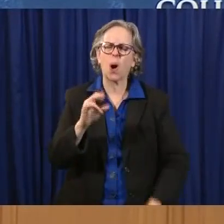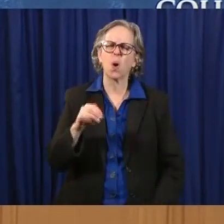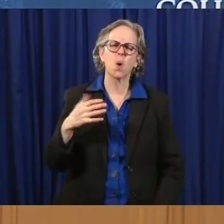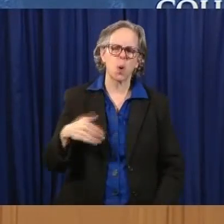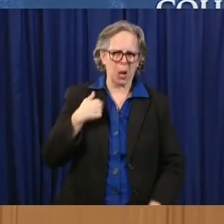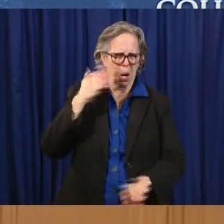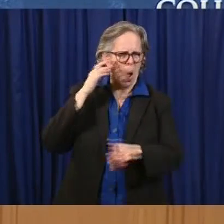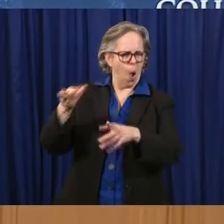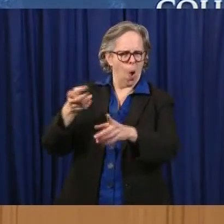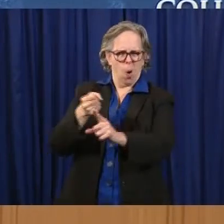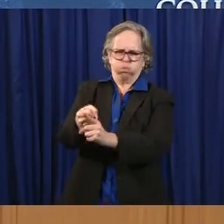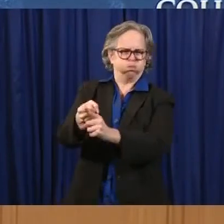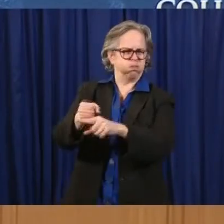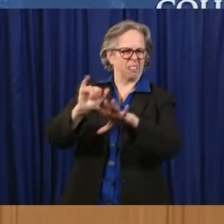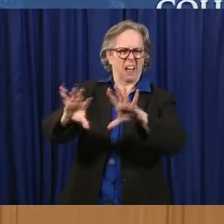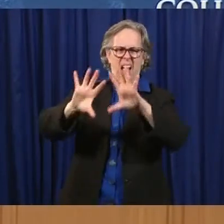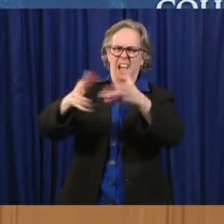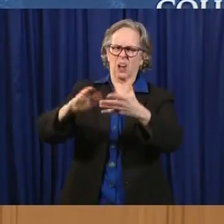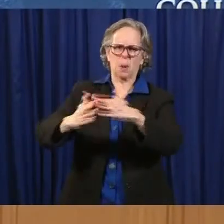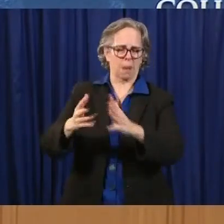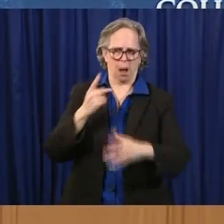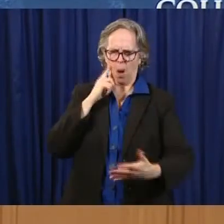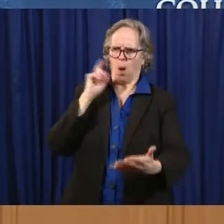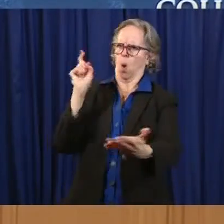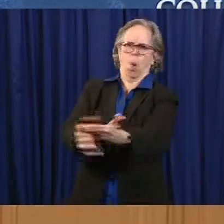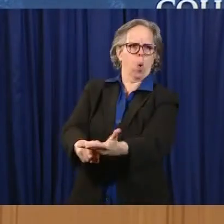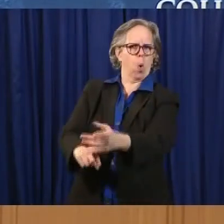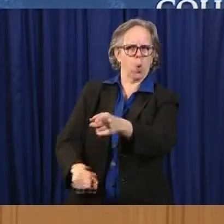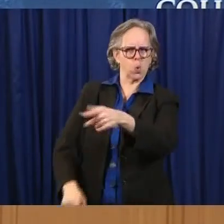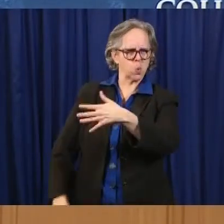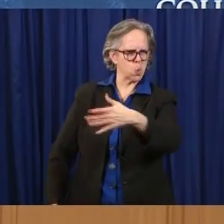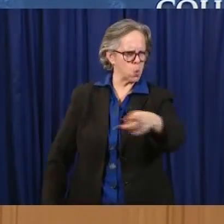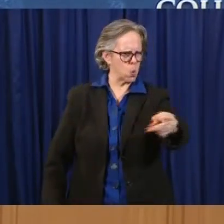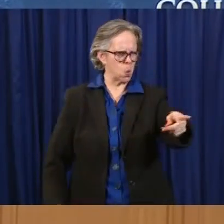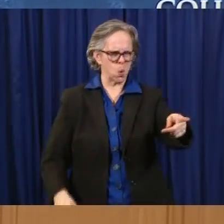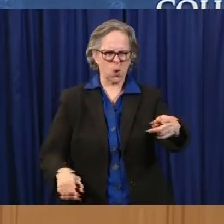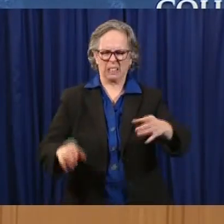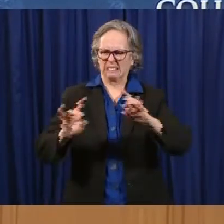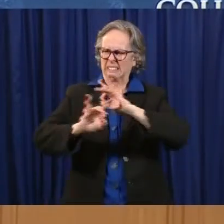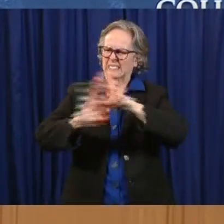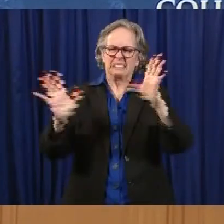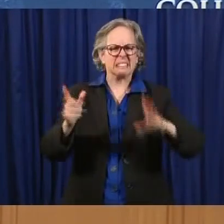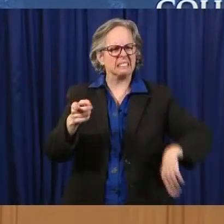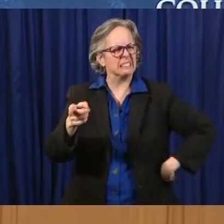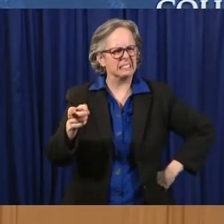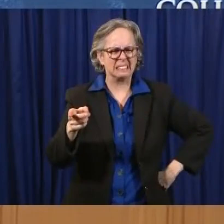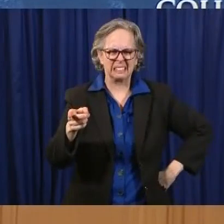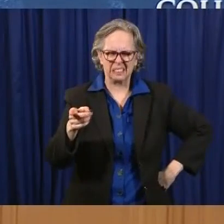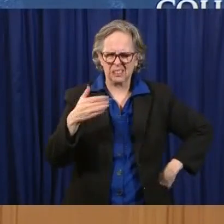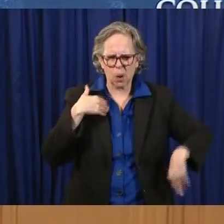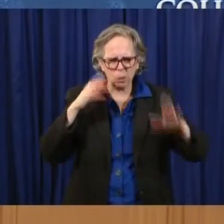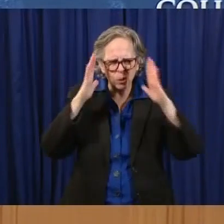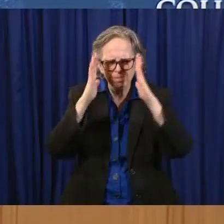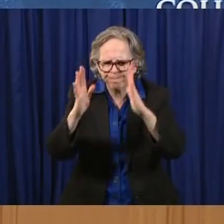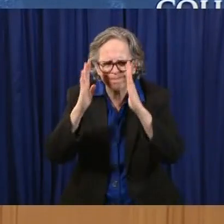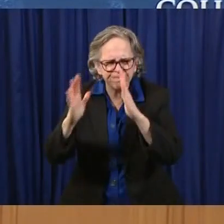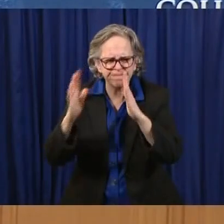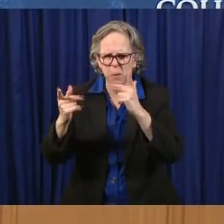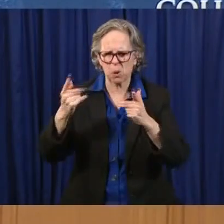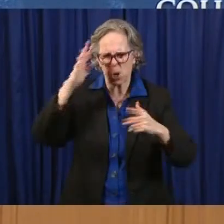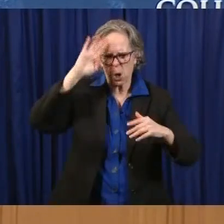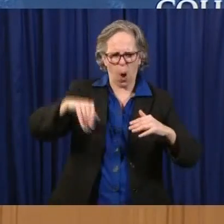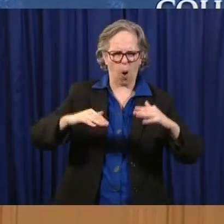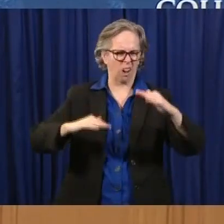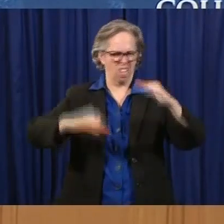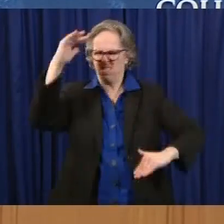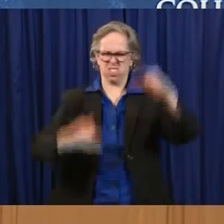this really come to light. So continuing to focus on those disparities and knowing that there are people right now in our community and